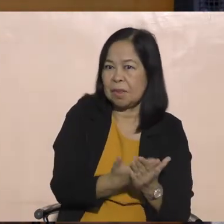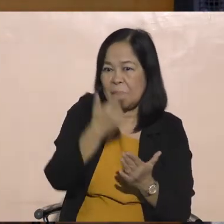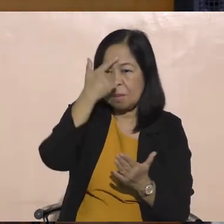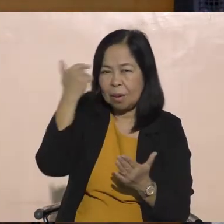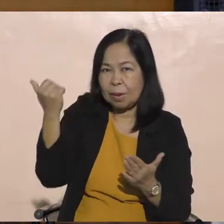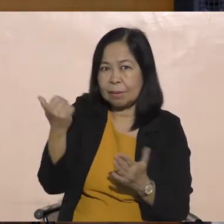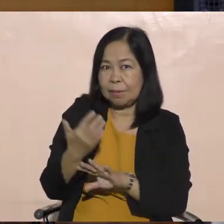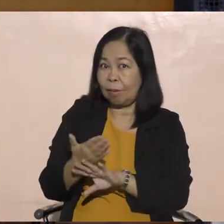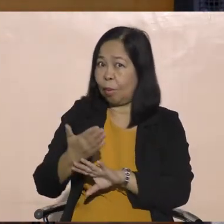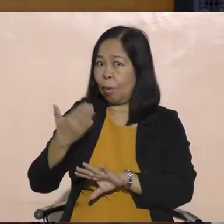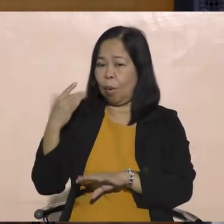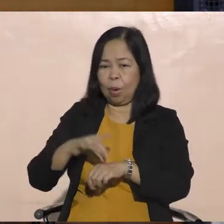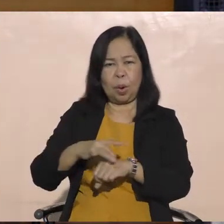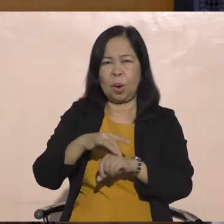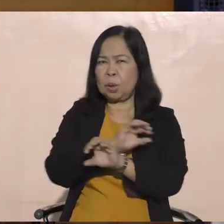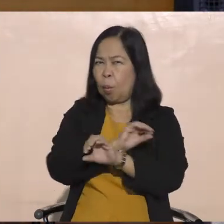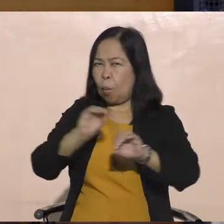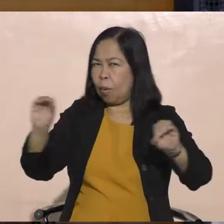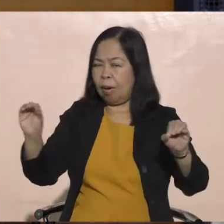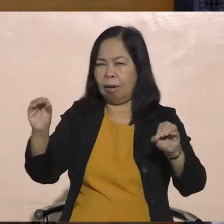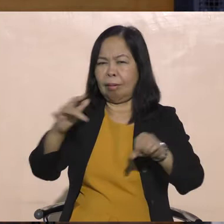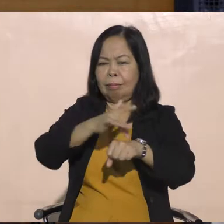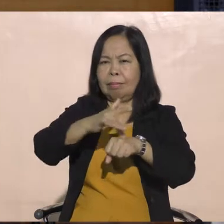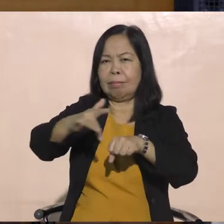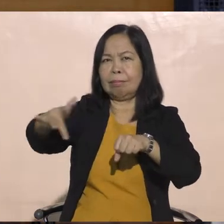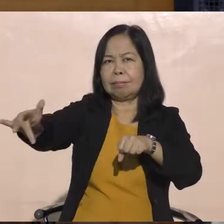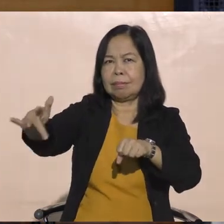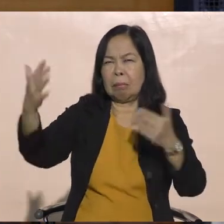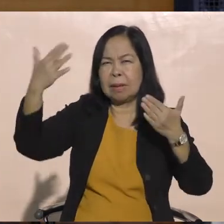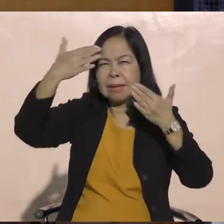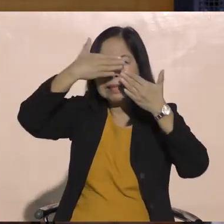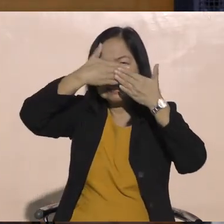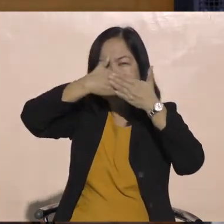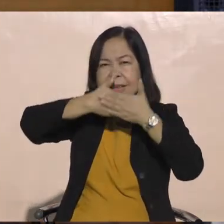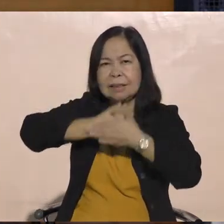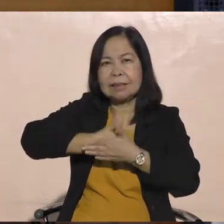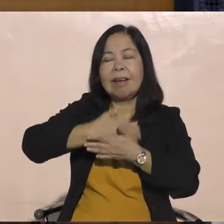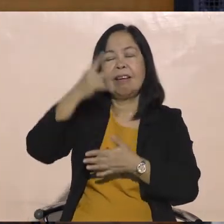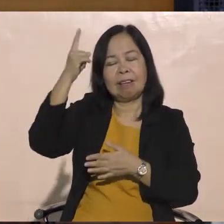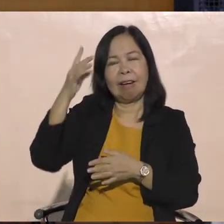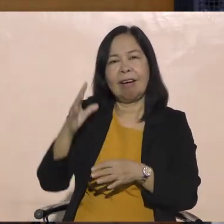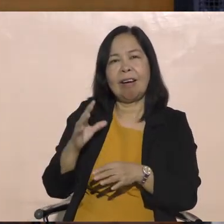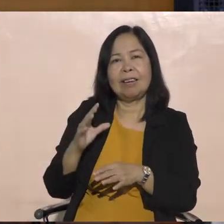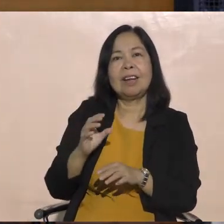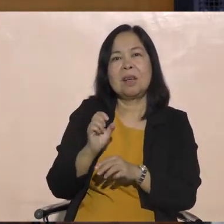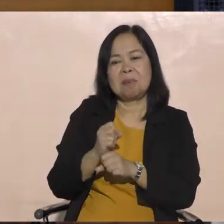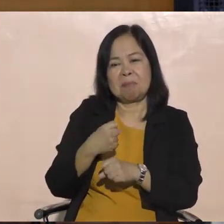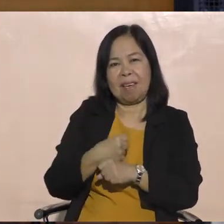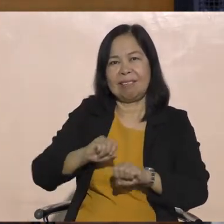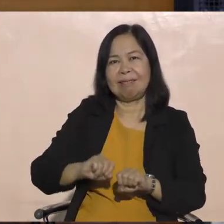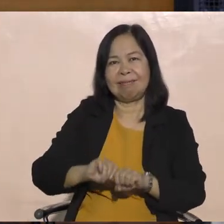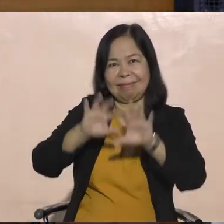gikan sa kangitngit, God was able to create light out of darkness. God can turn